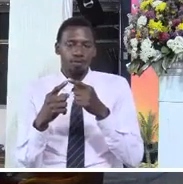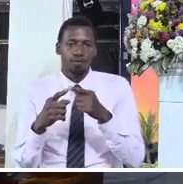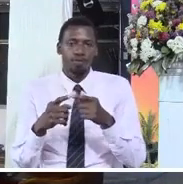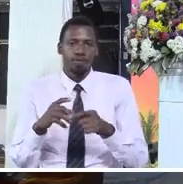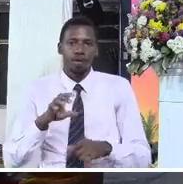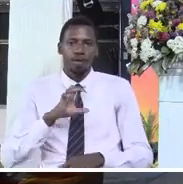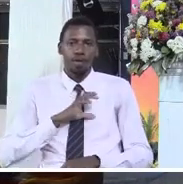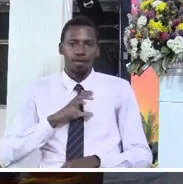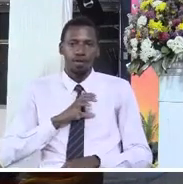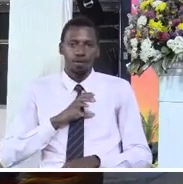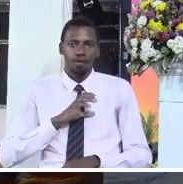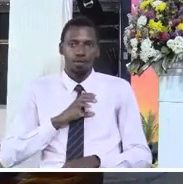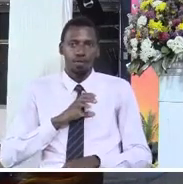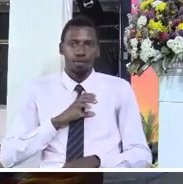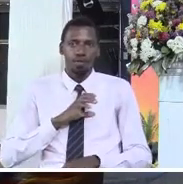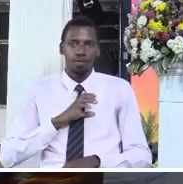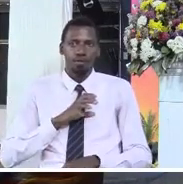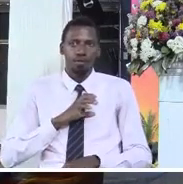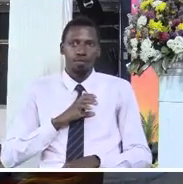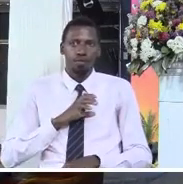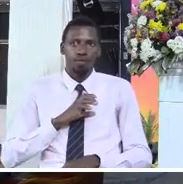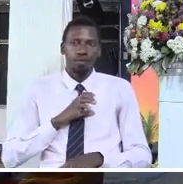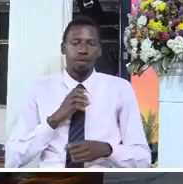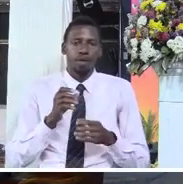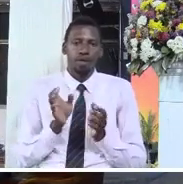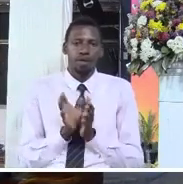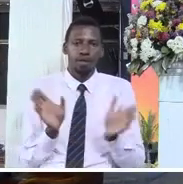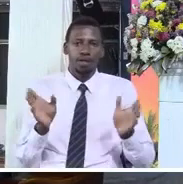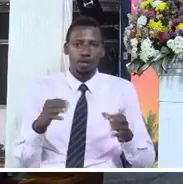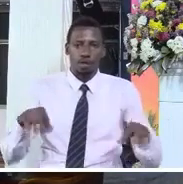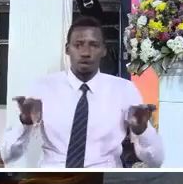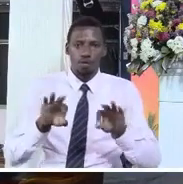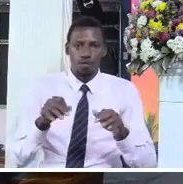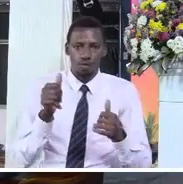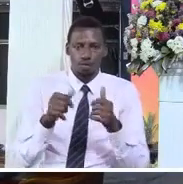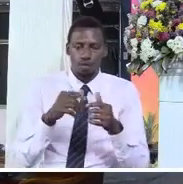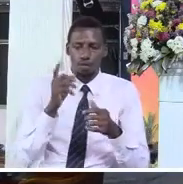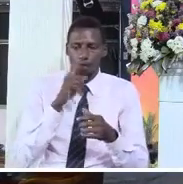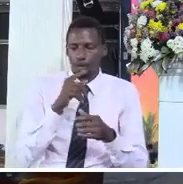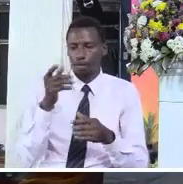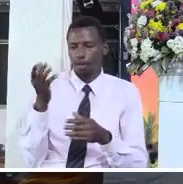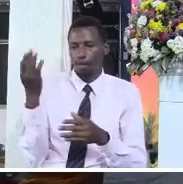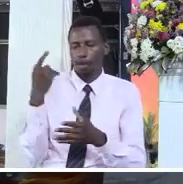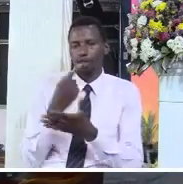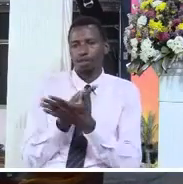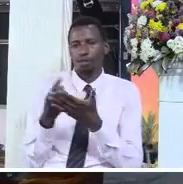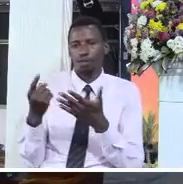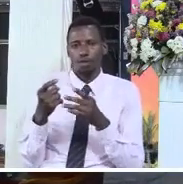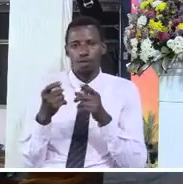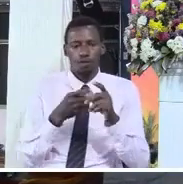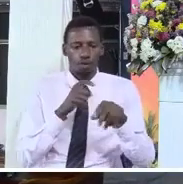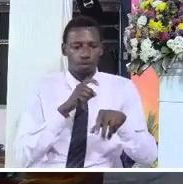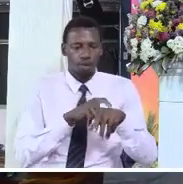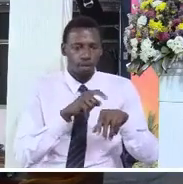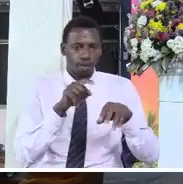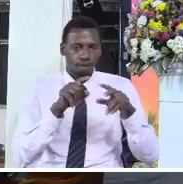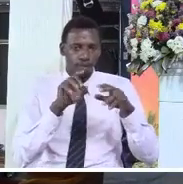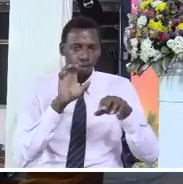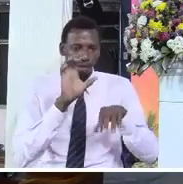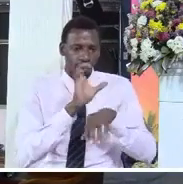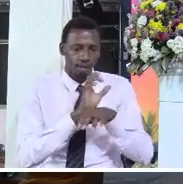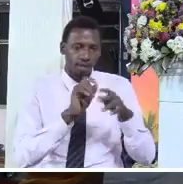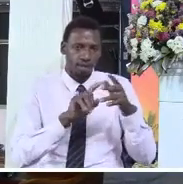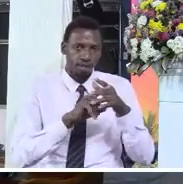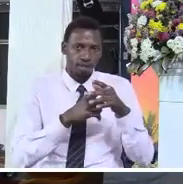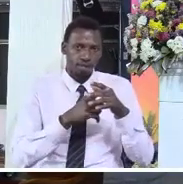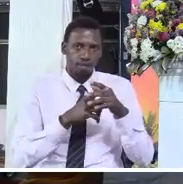that ended this last week, that since the church began, we've had, or